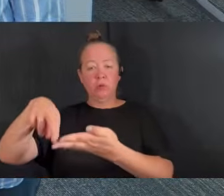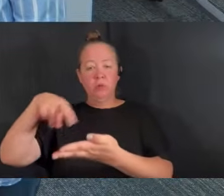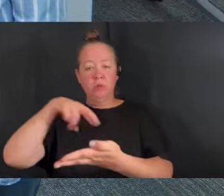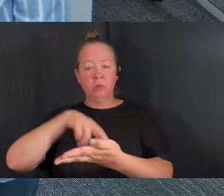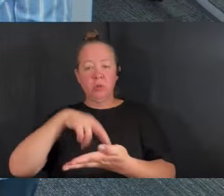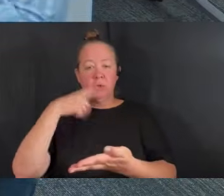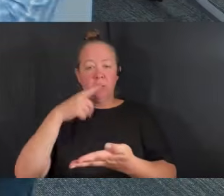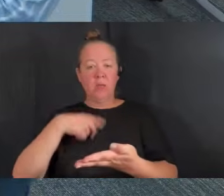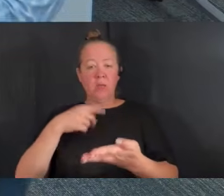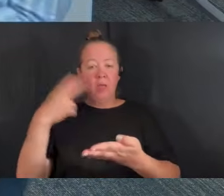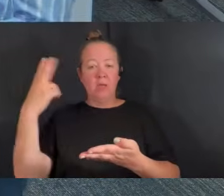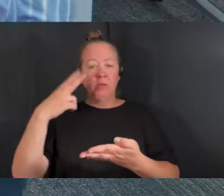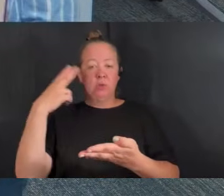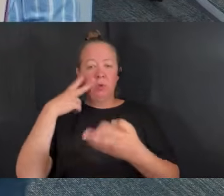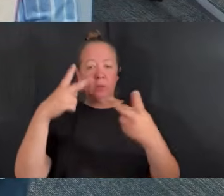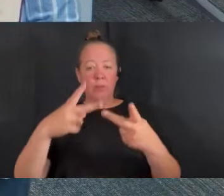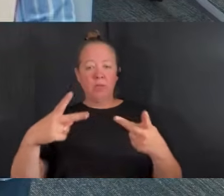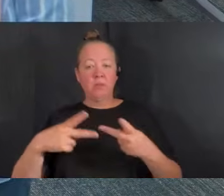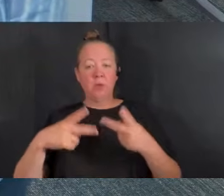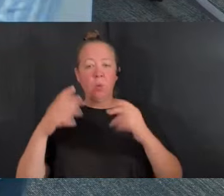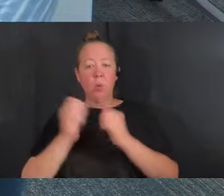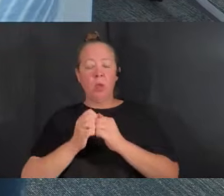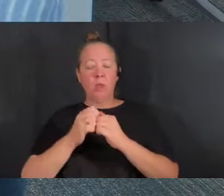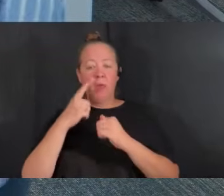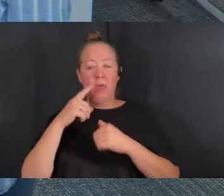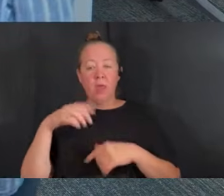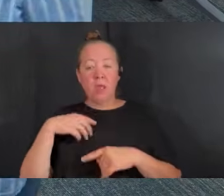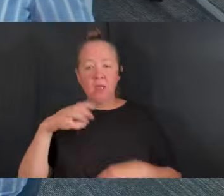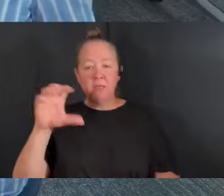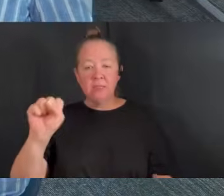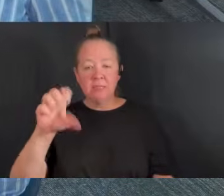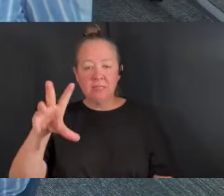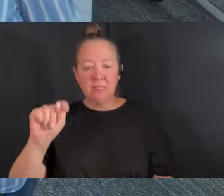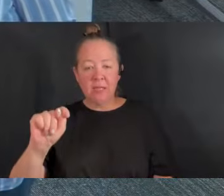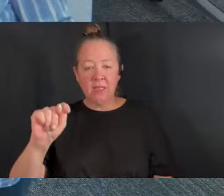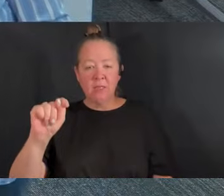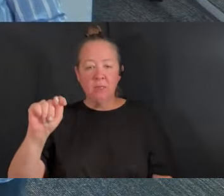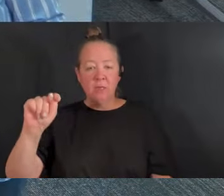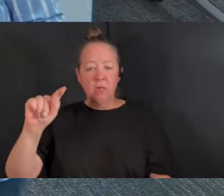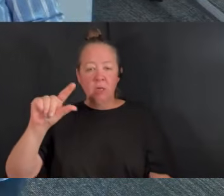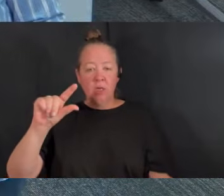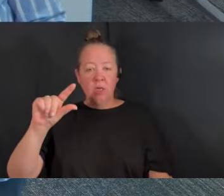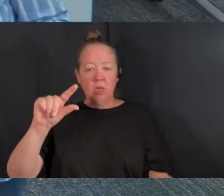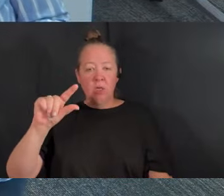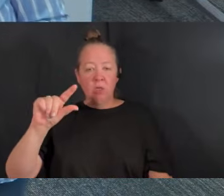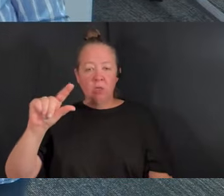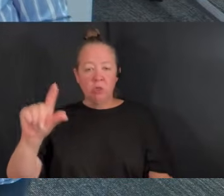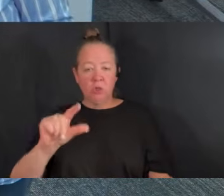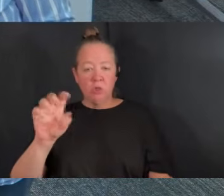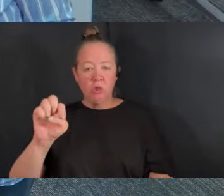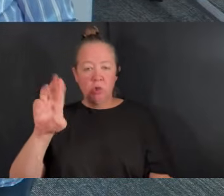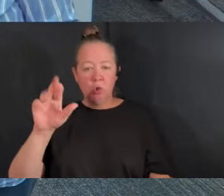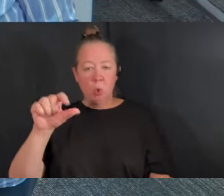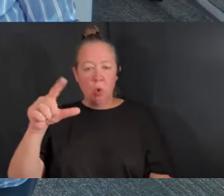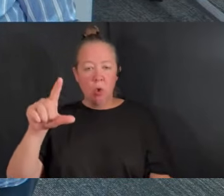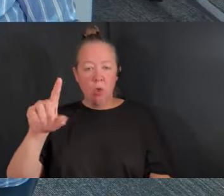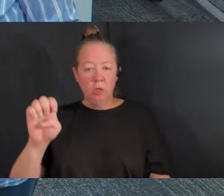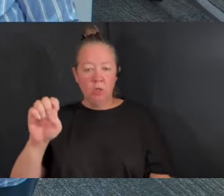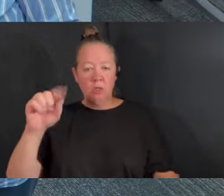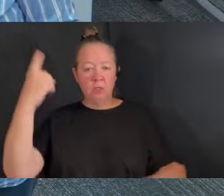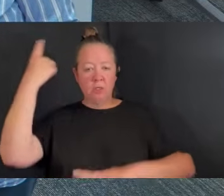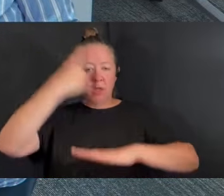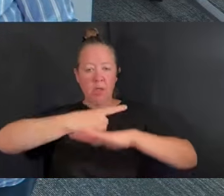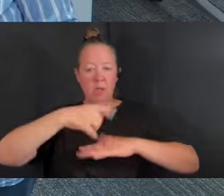Award. Here's our thing, and I'm going to read it. It says, the Prince George's County Historical Society to